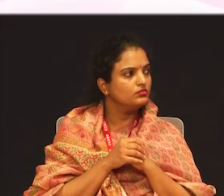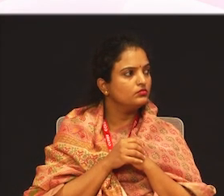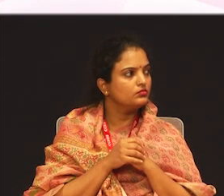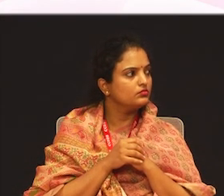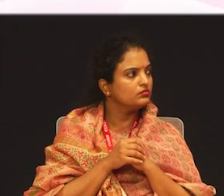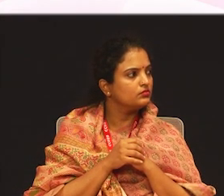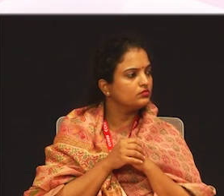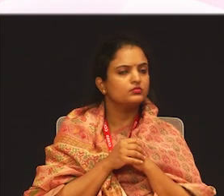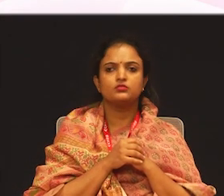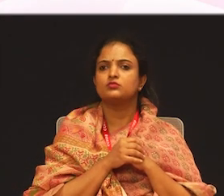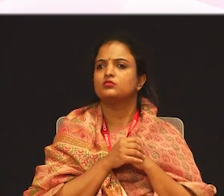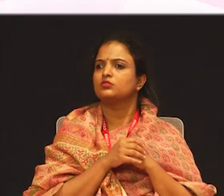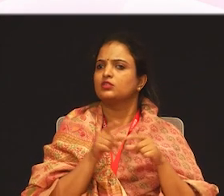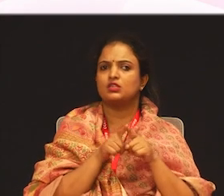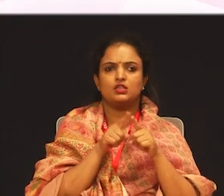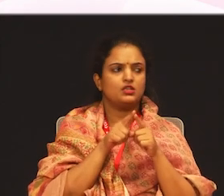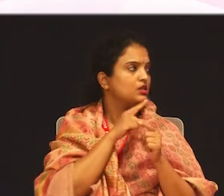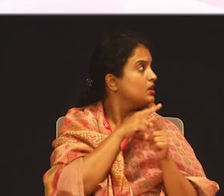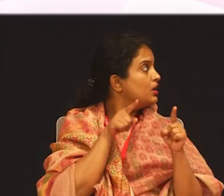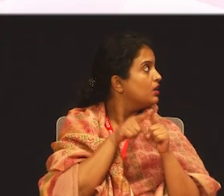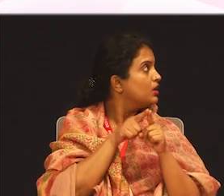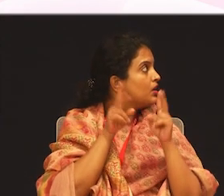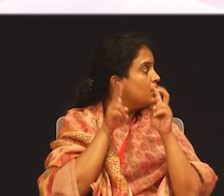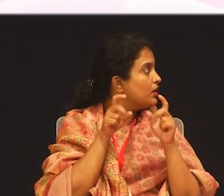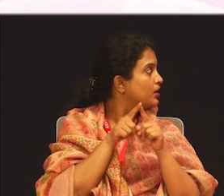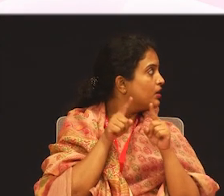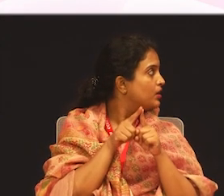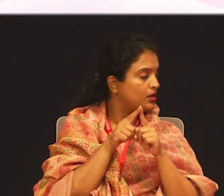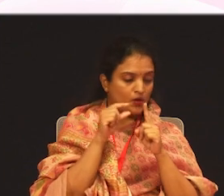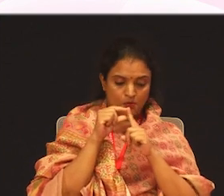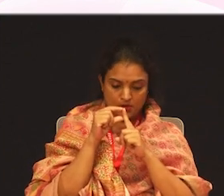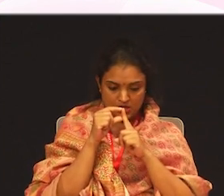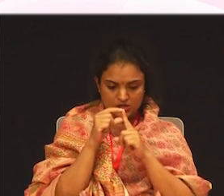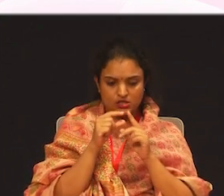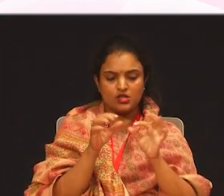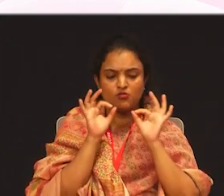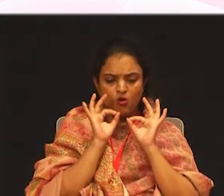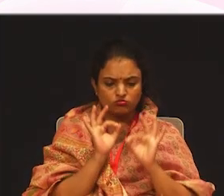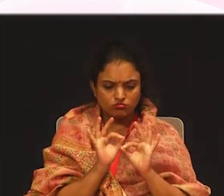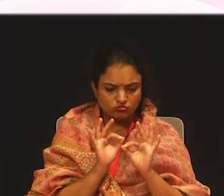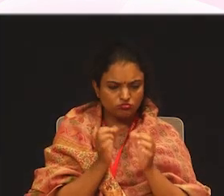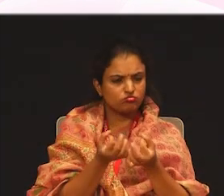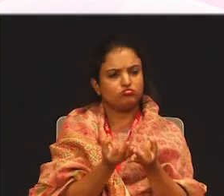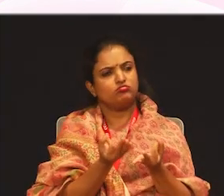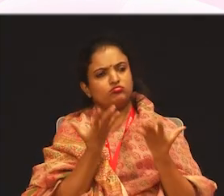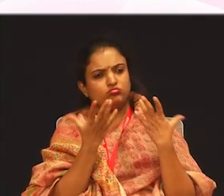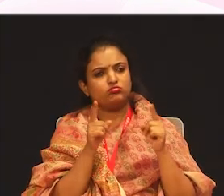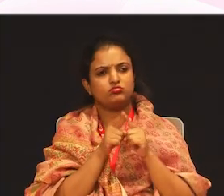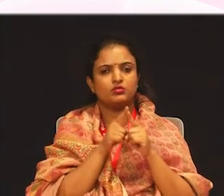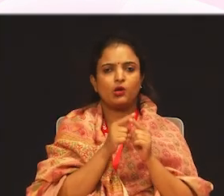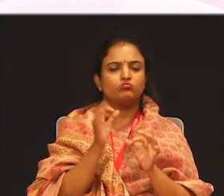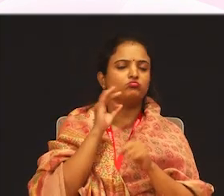PRASHAST, a Sanskrit term that means excellent, auspicious, or